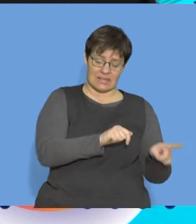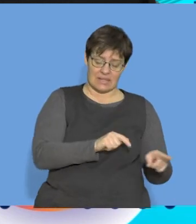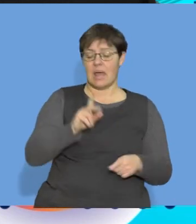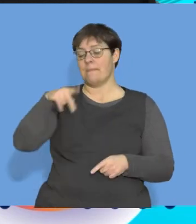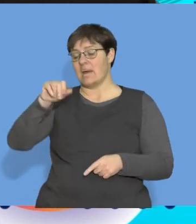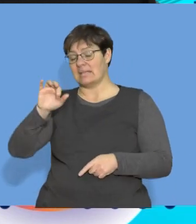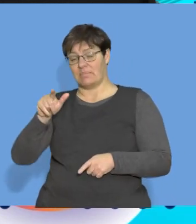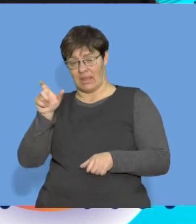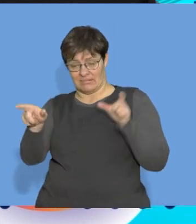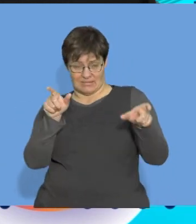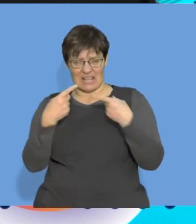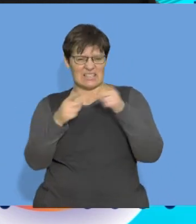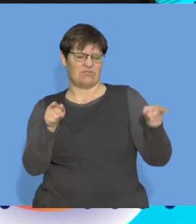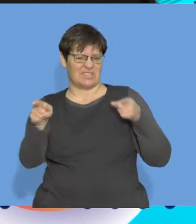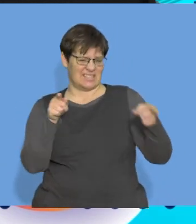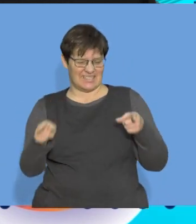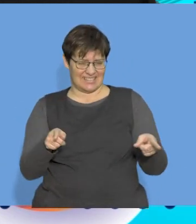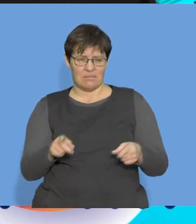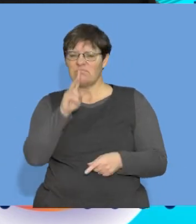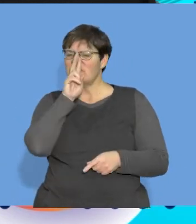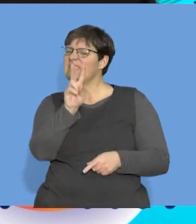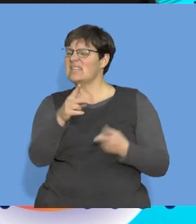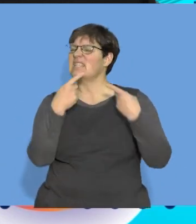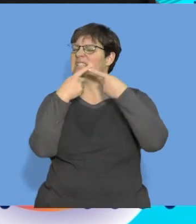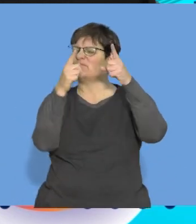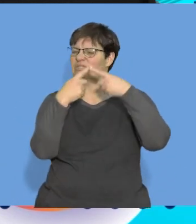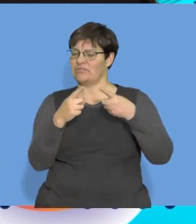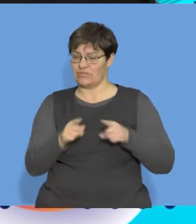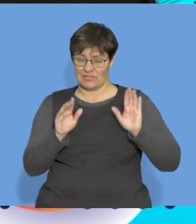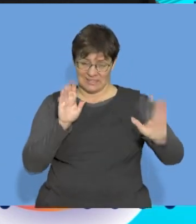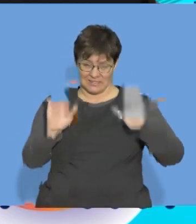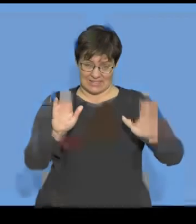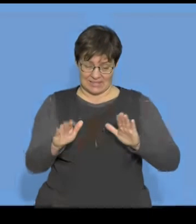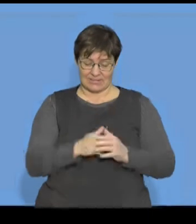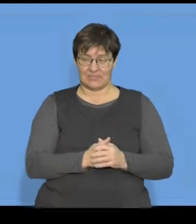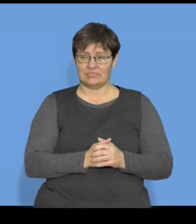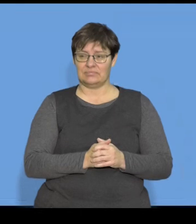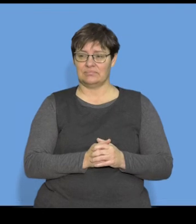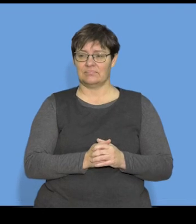sympathetic nervous system. Let's look what is the difference between the two.